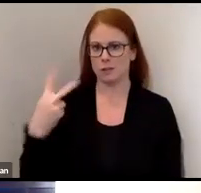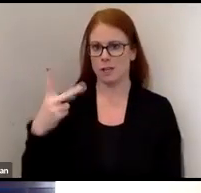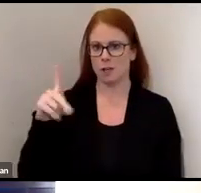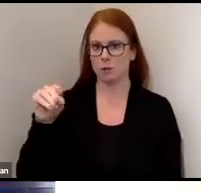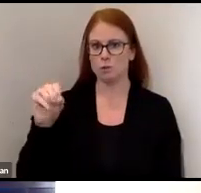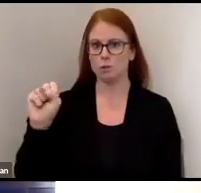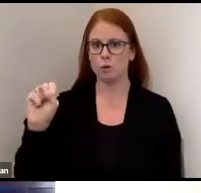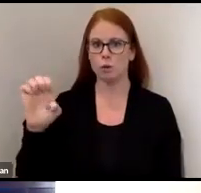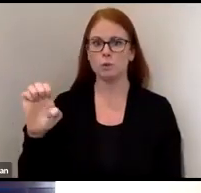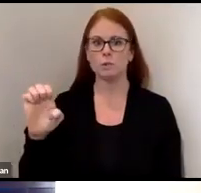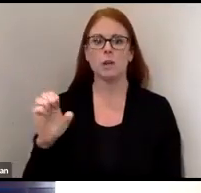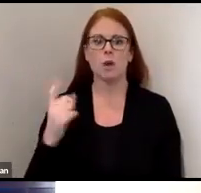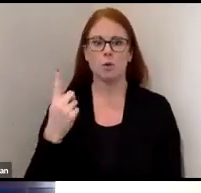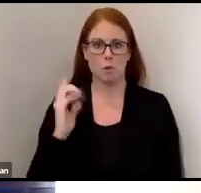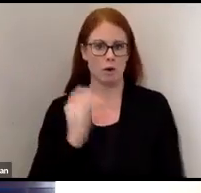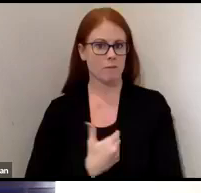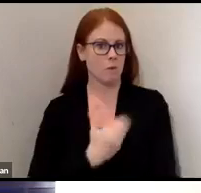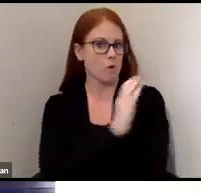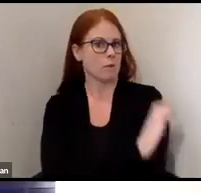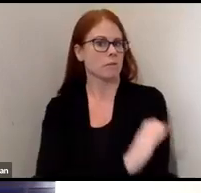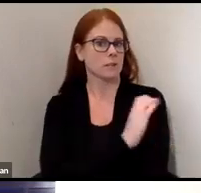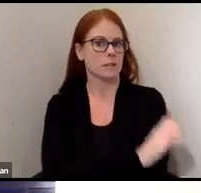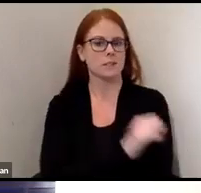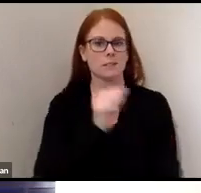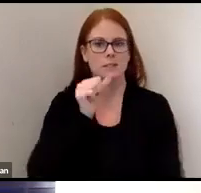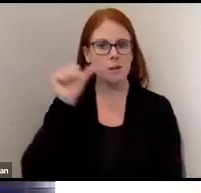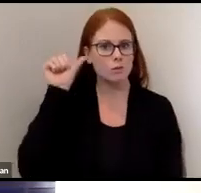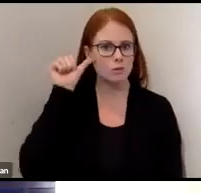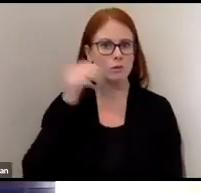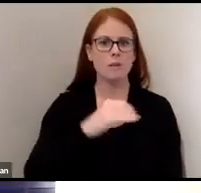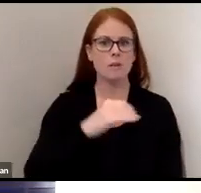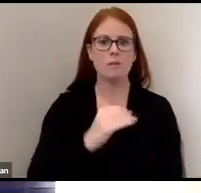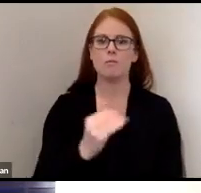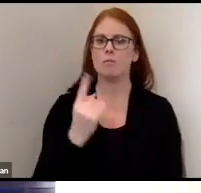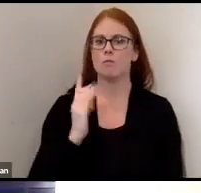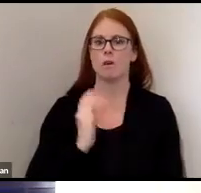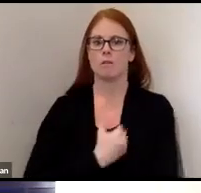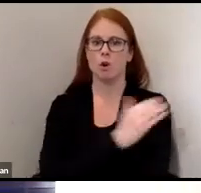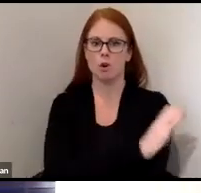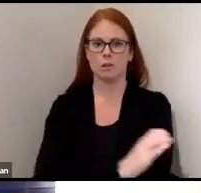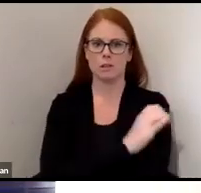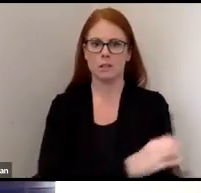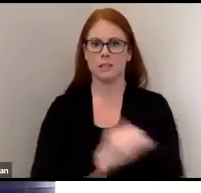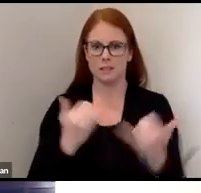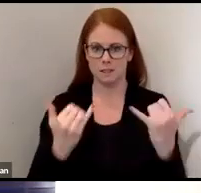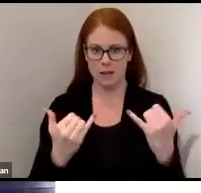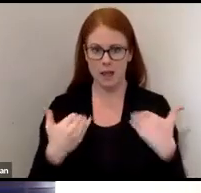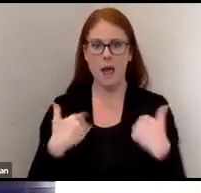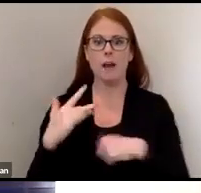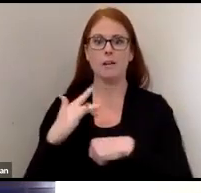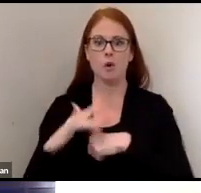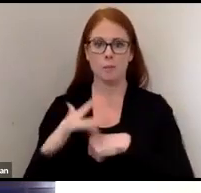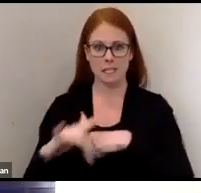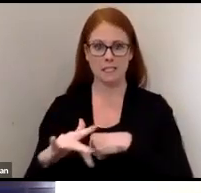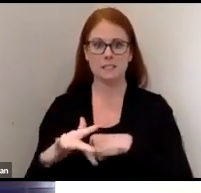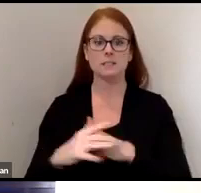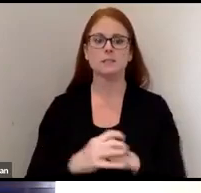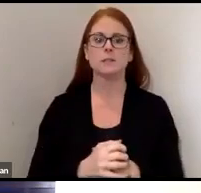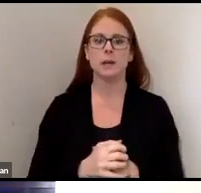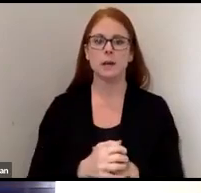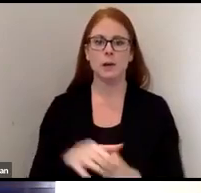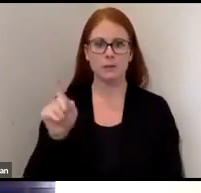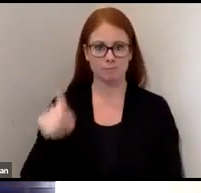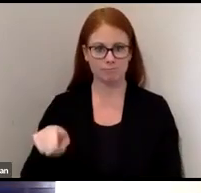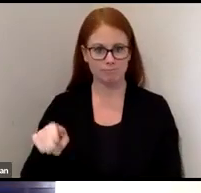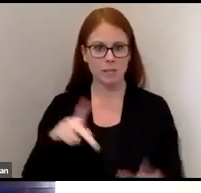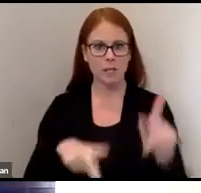of our clinic yesterday, as well as one of our clinics today, had openings. And so we need people